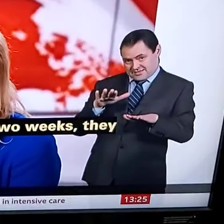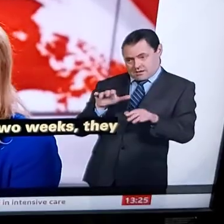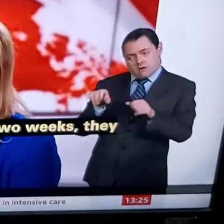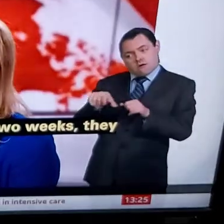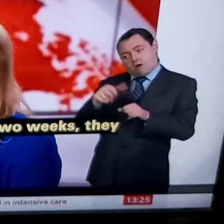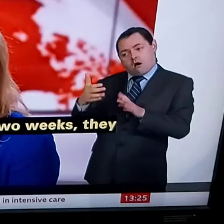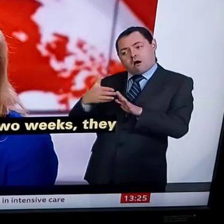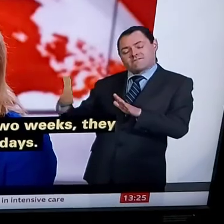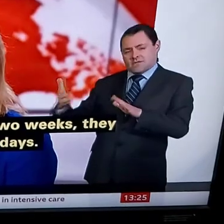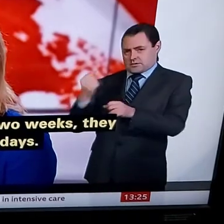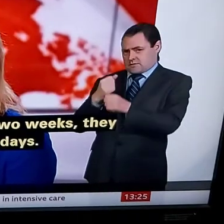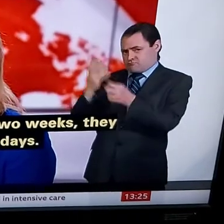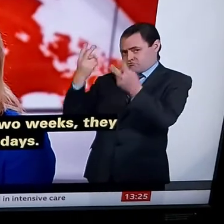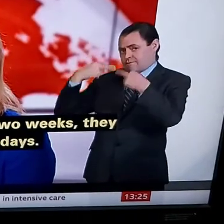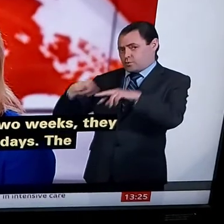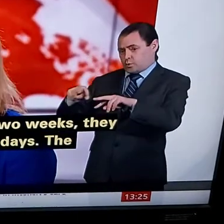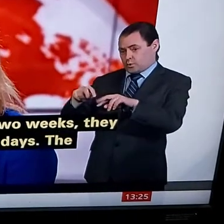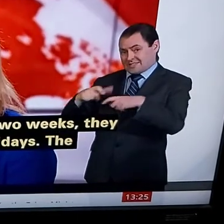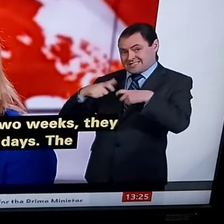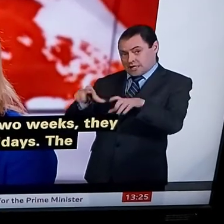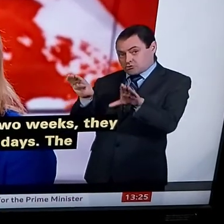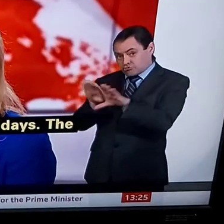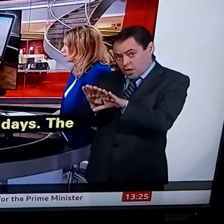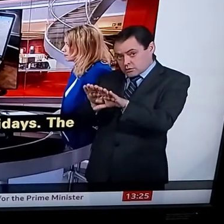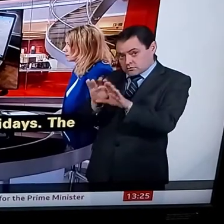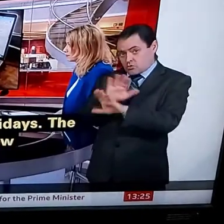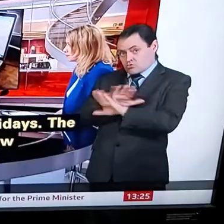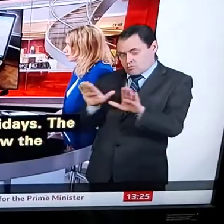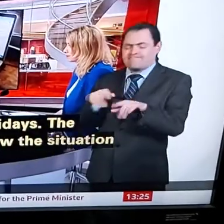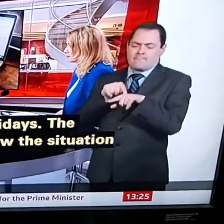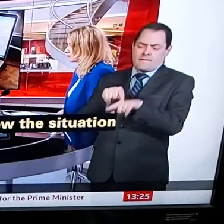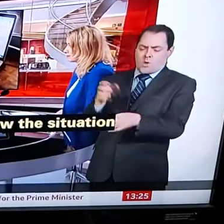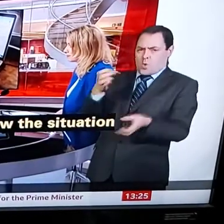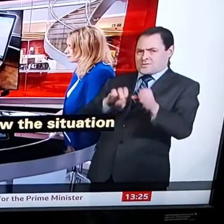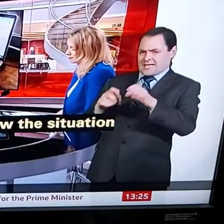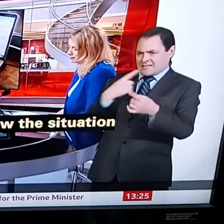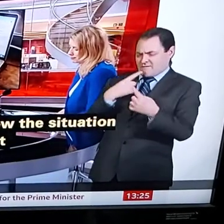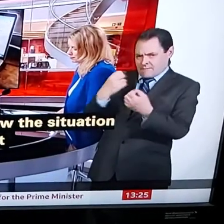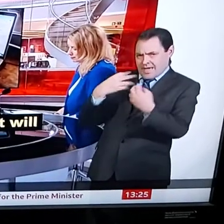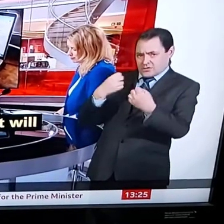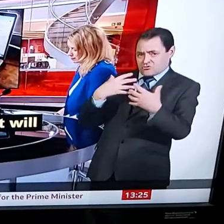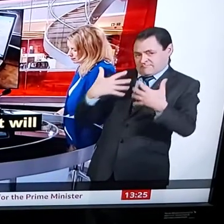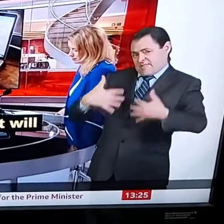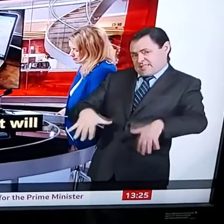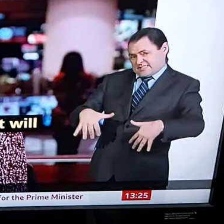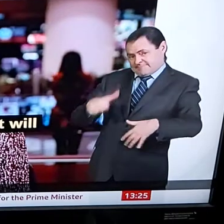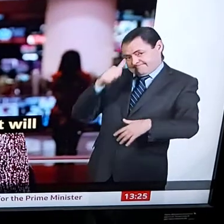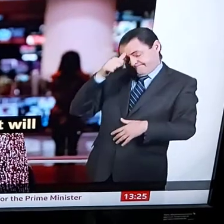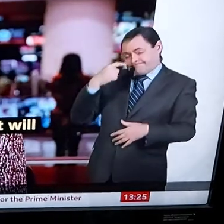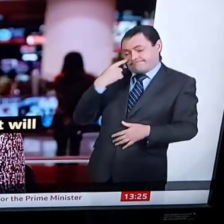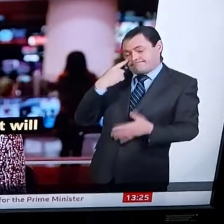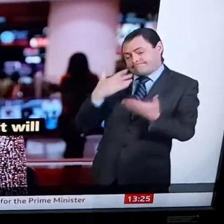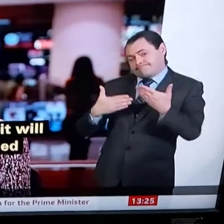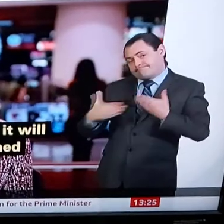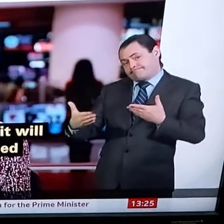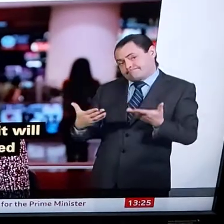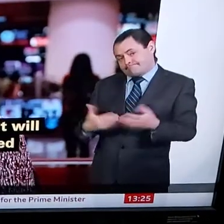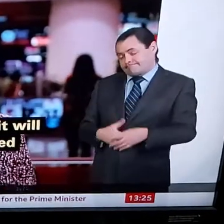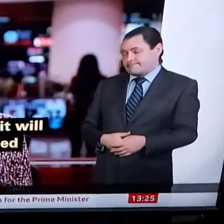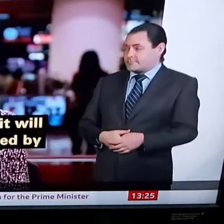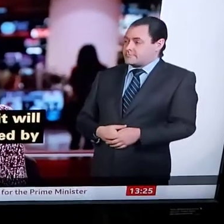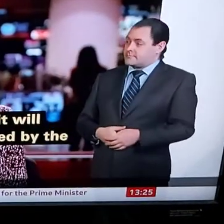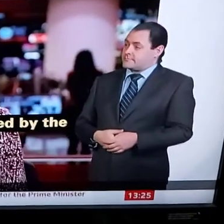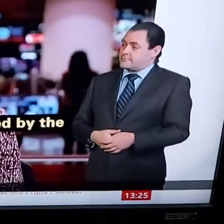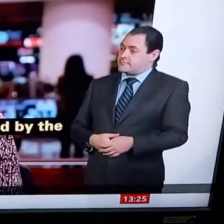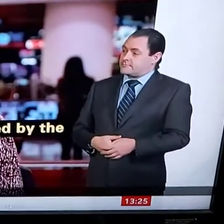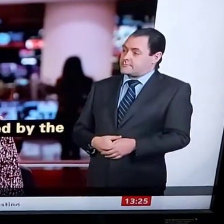Easter and says it will continue to be informed by the science. Okay, Laura, many thanks. Laura Foster there. The mobile